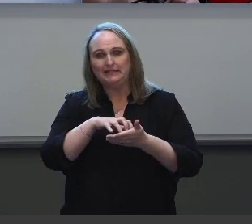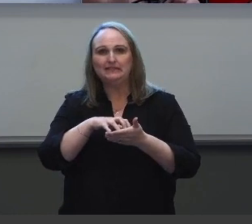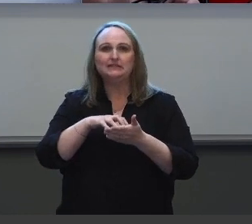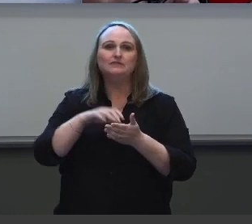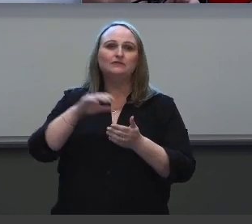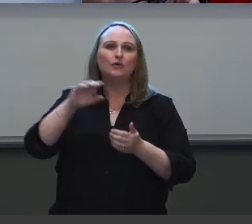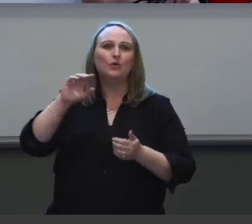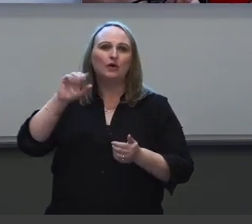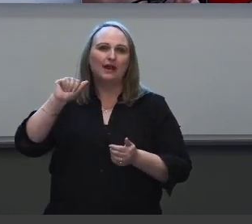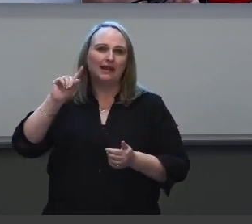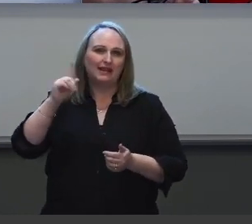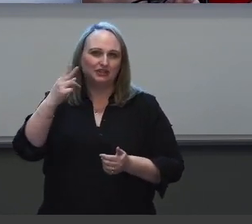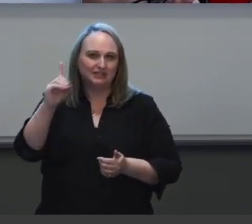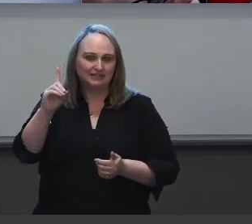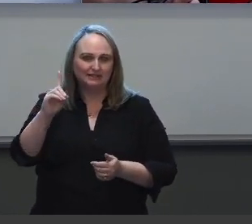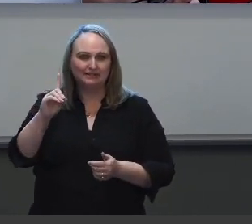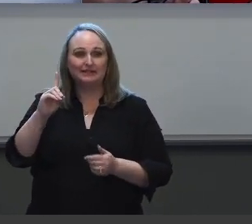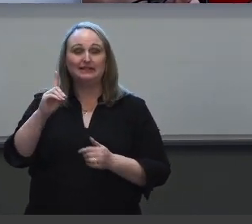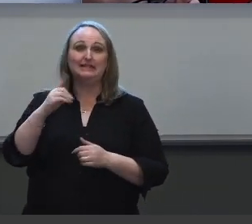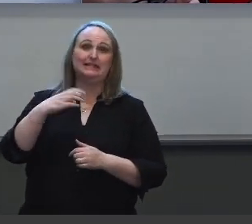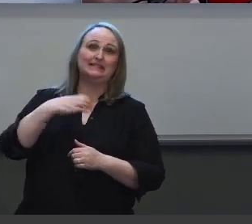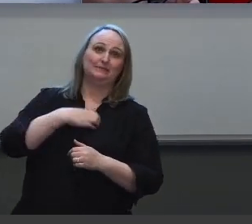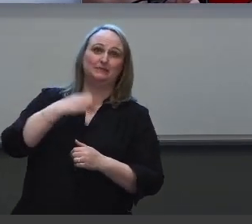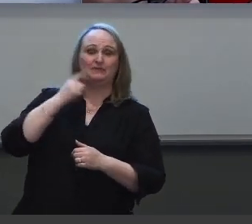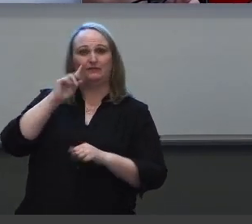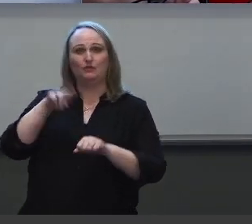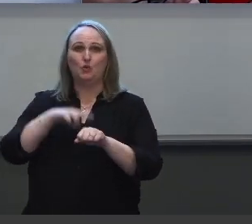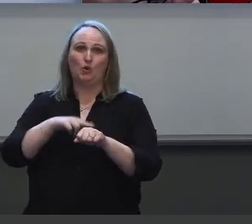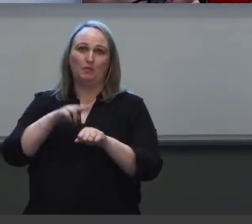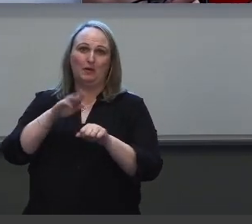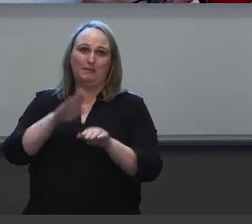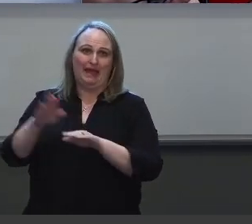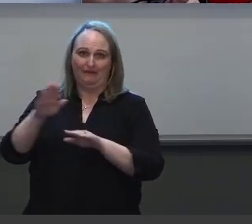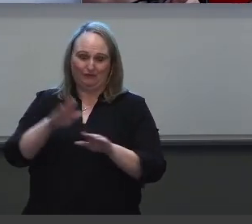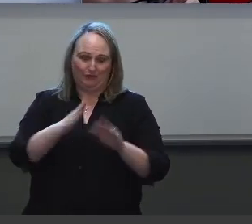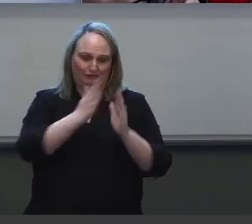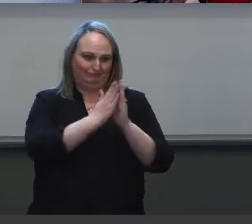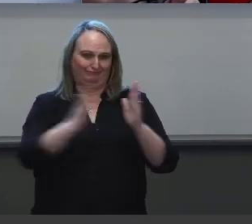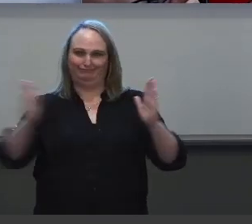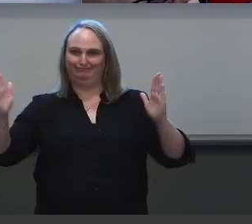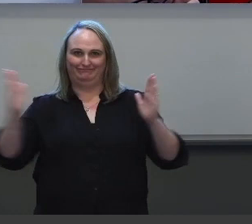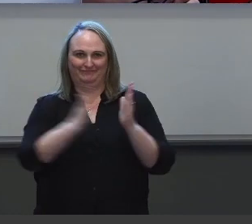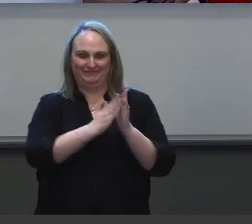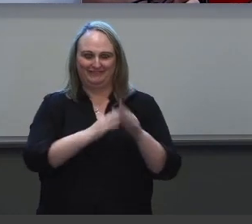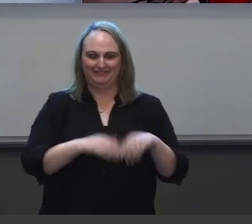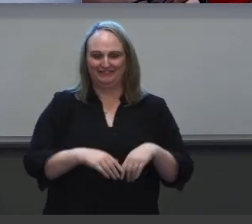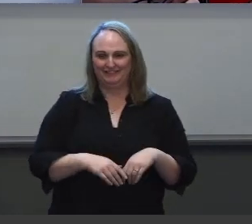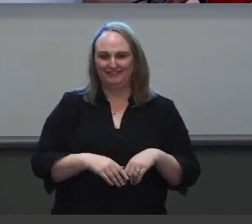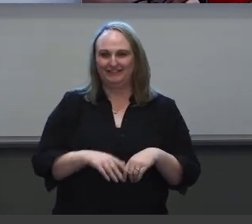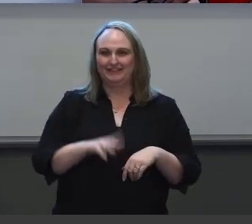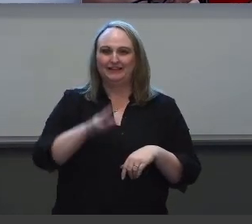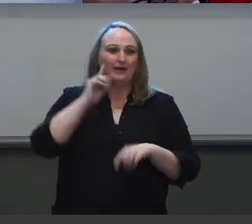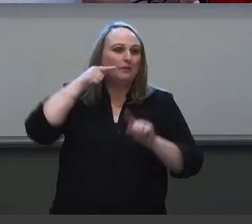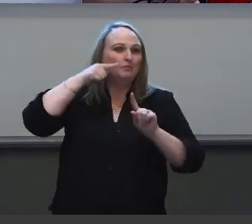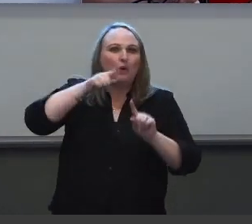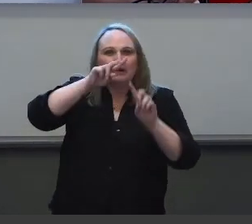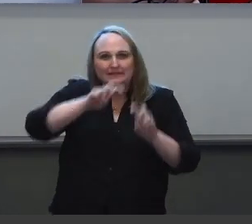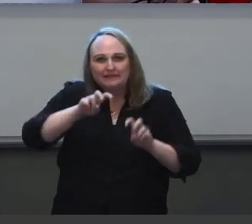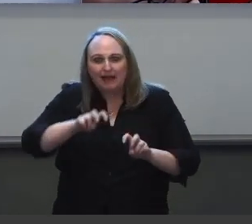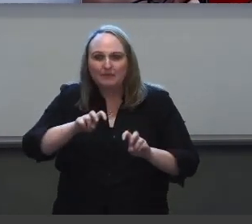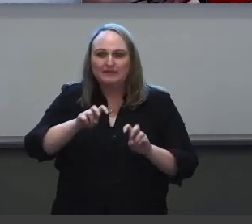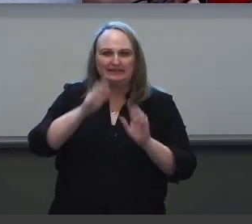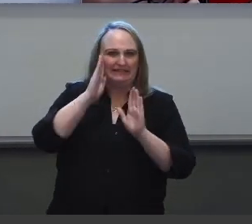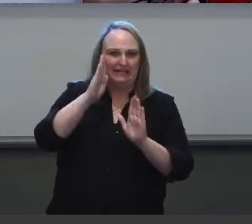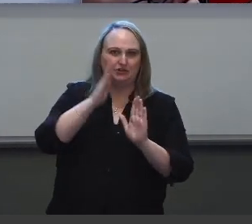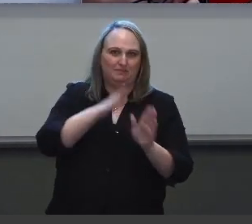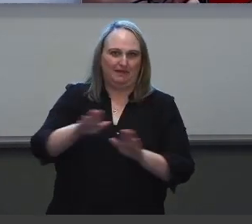disorder symptoms of normal behavior scale, that's a mouthful, to examine attentional behaviors. So